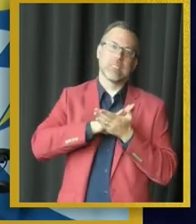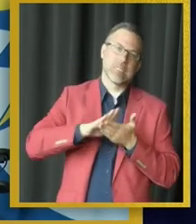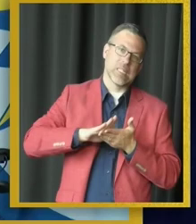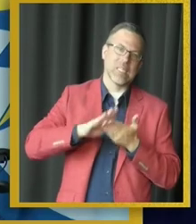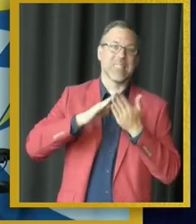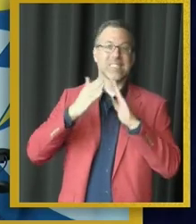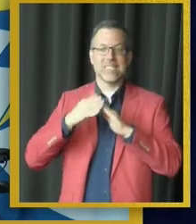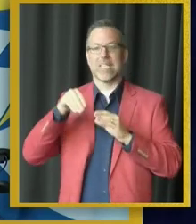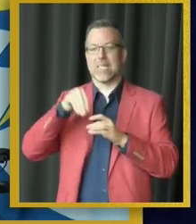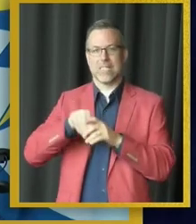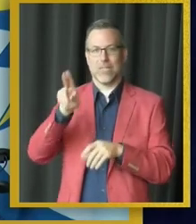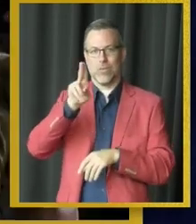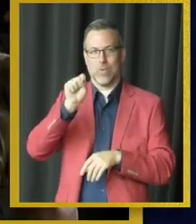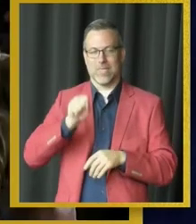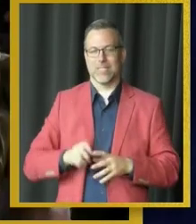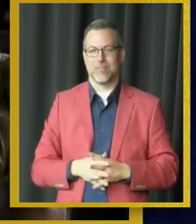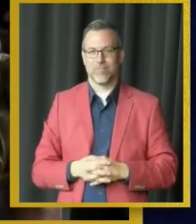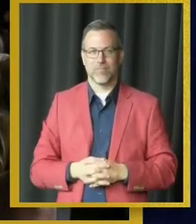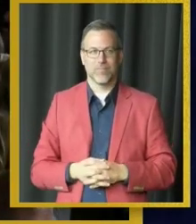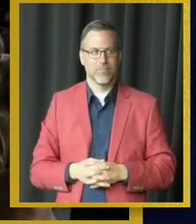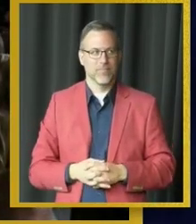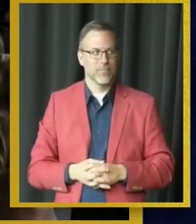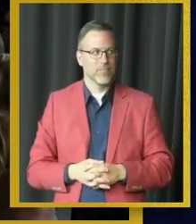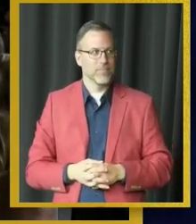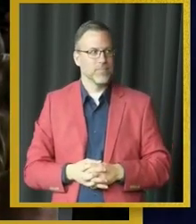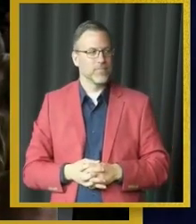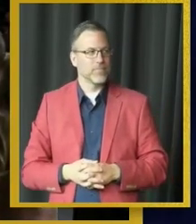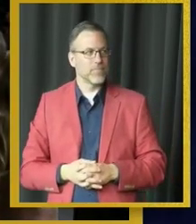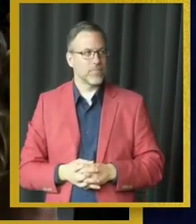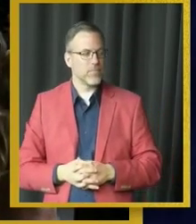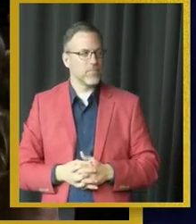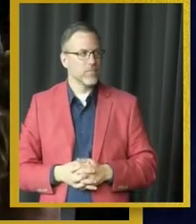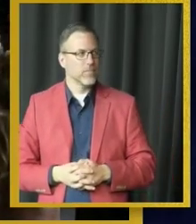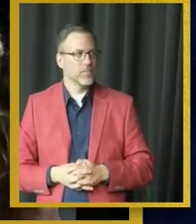country. A great goal.